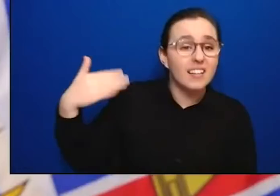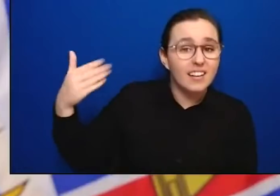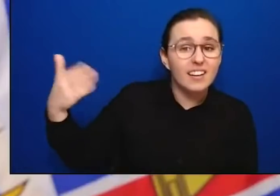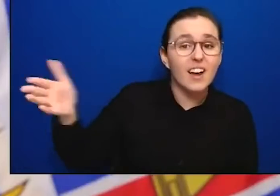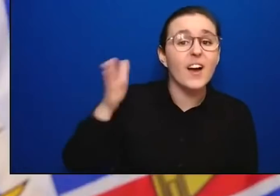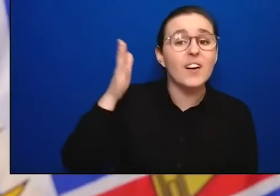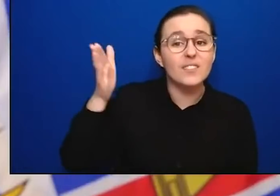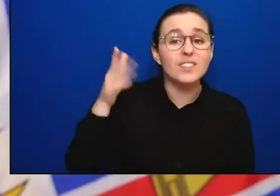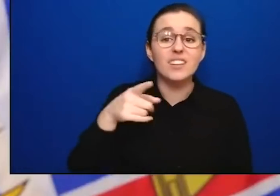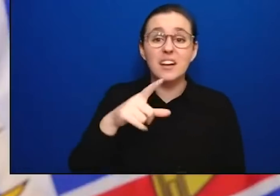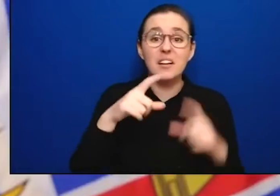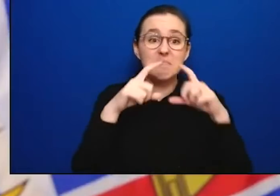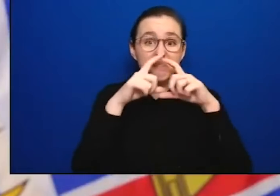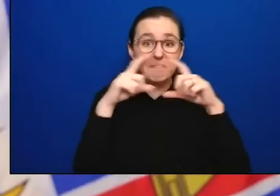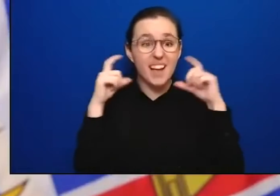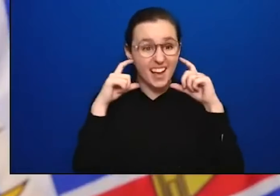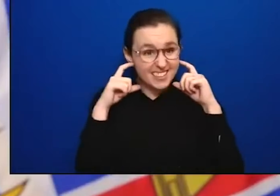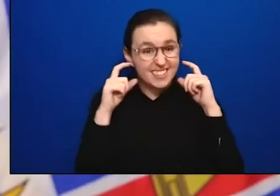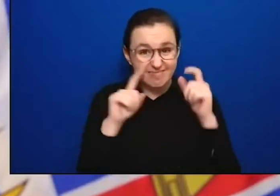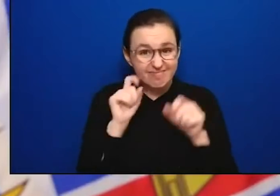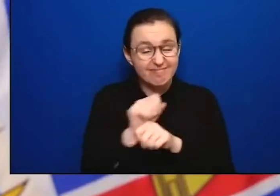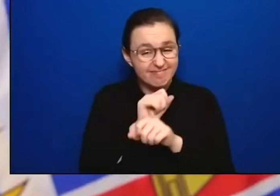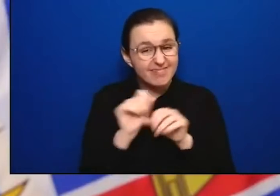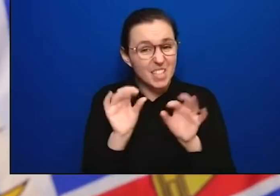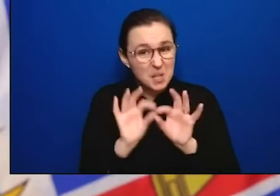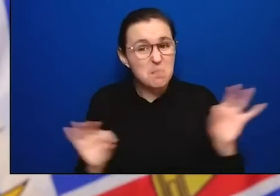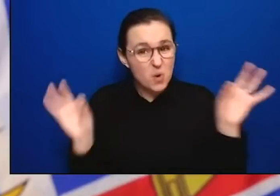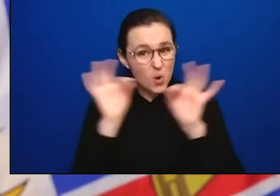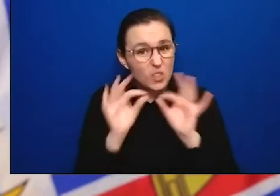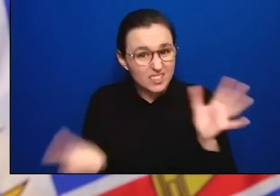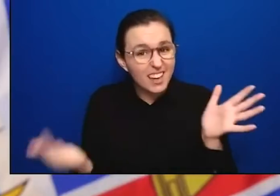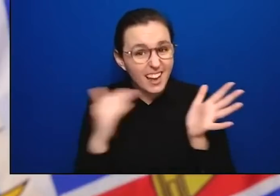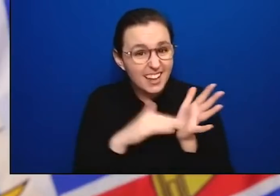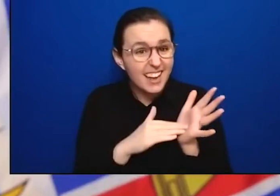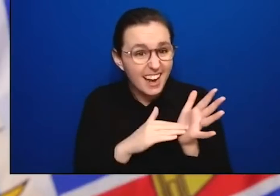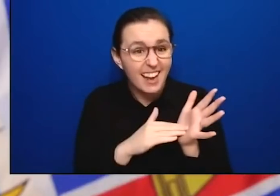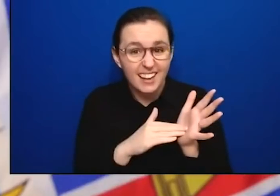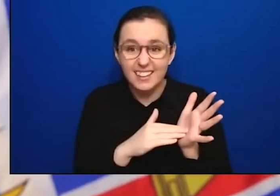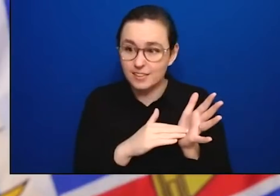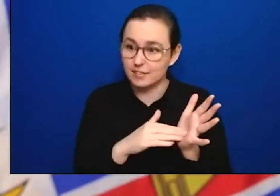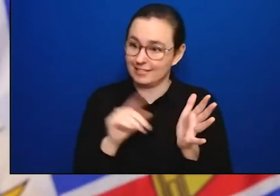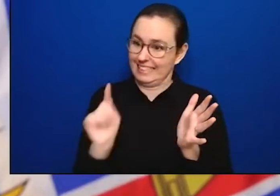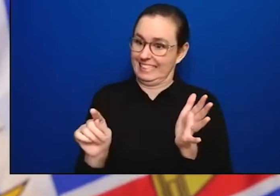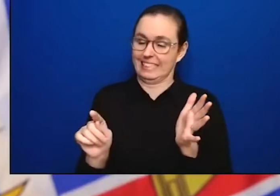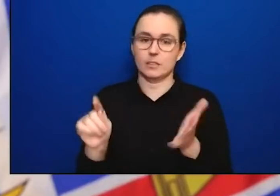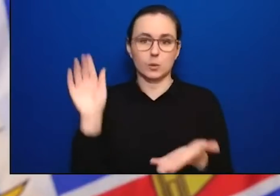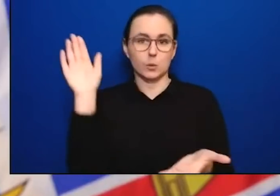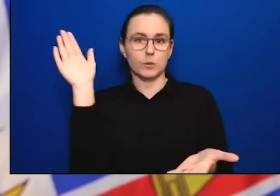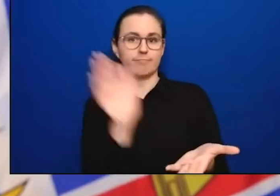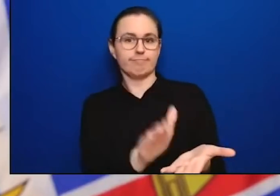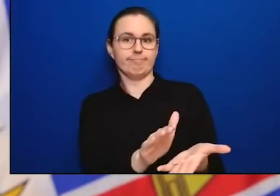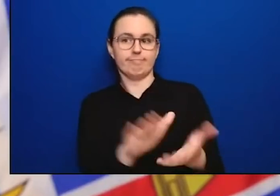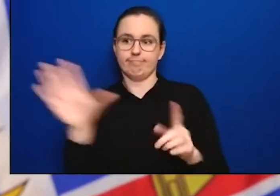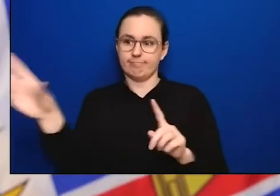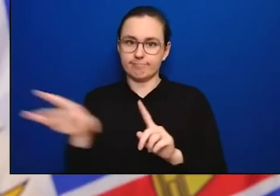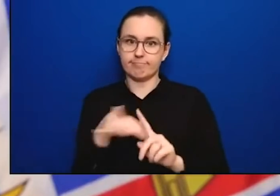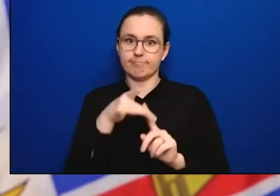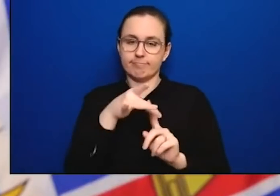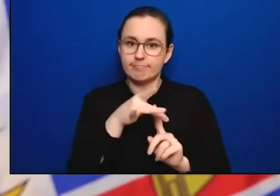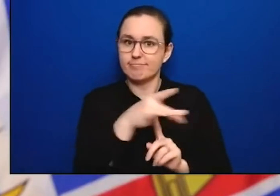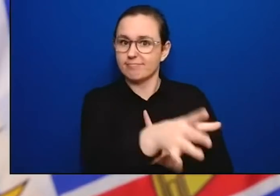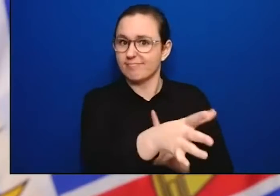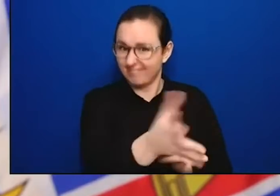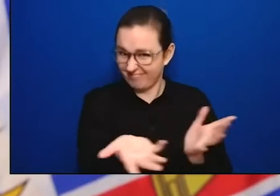emerge. But there will be times, I believe, in the future where mask wearing in indoor public places will be important again as a way